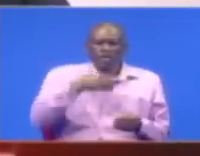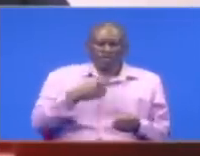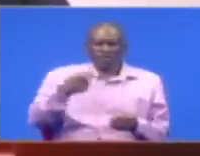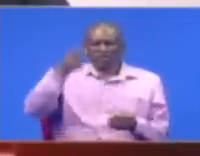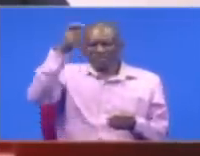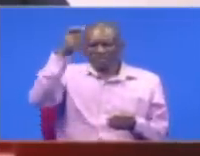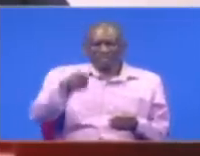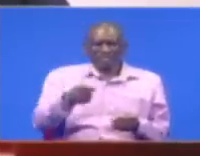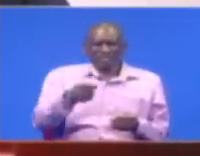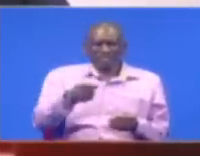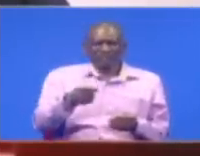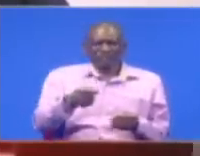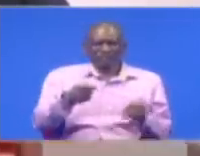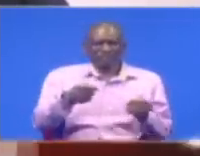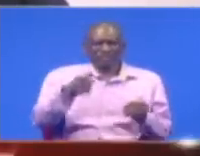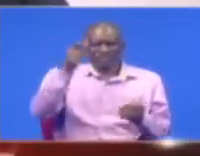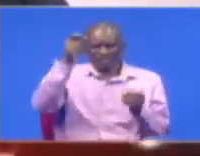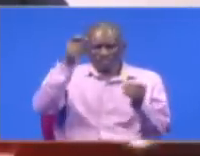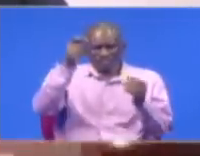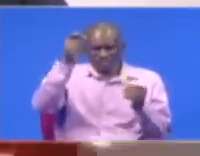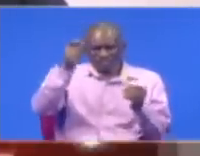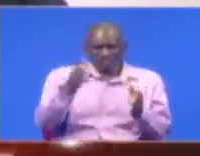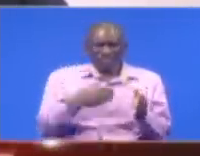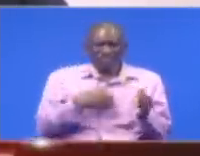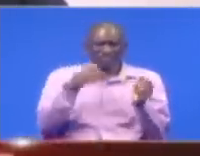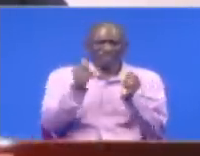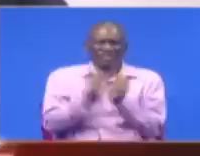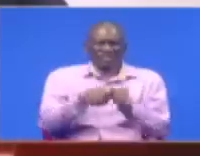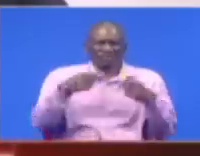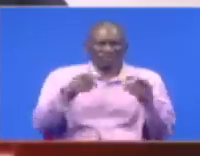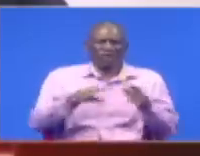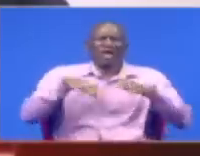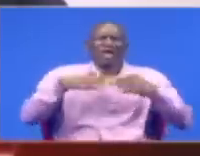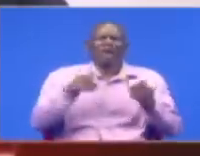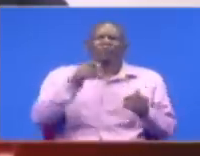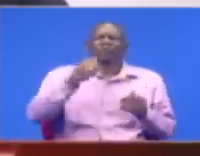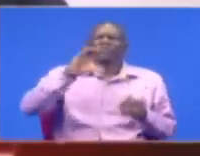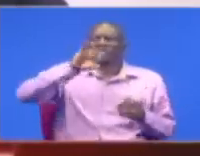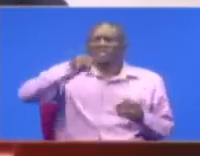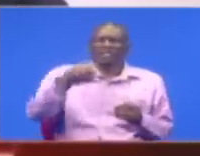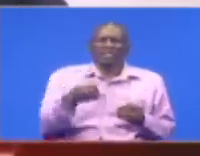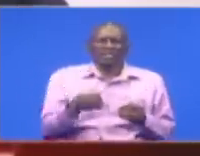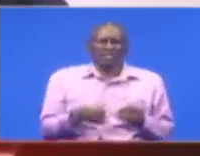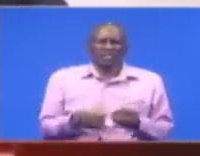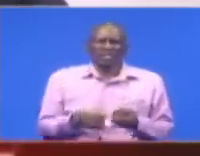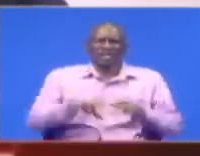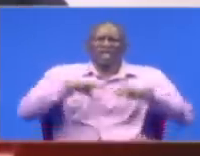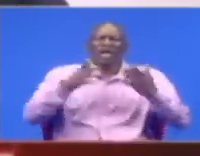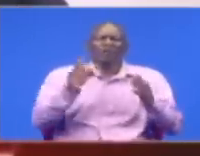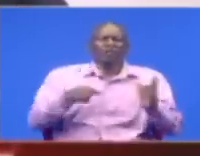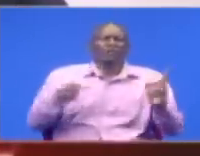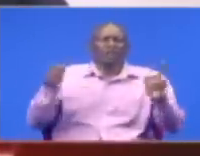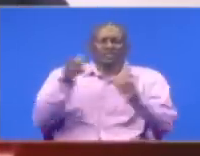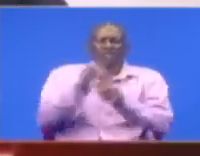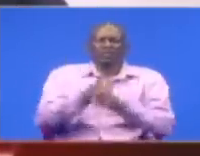justice chain players. How is my Lord Chief Justice Ngatia going to